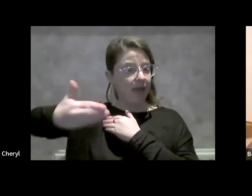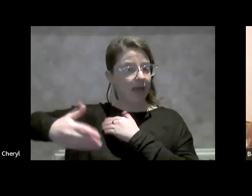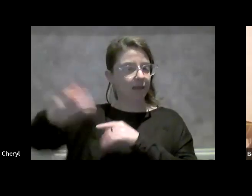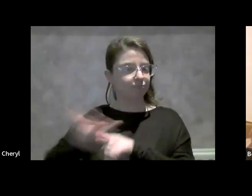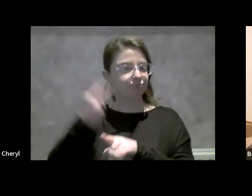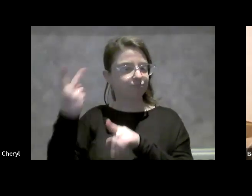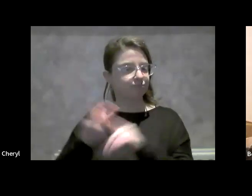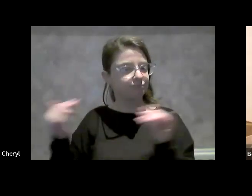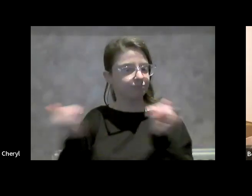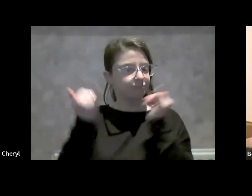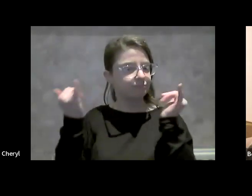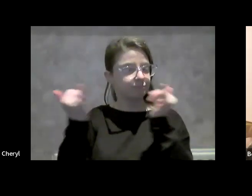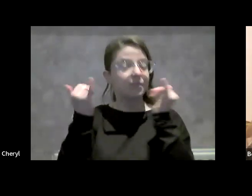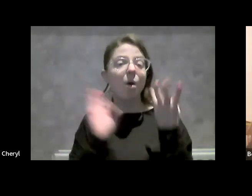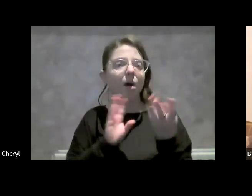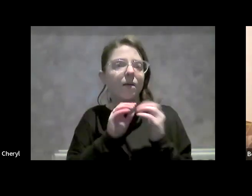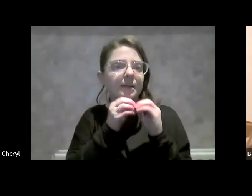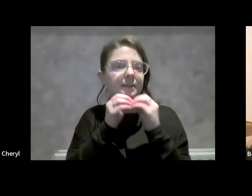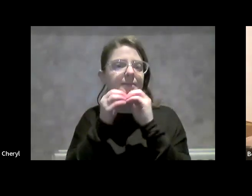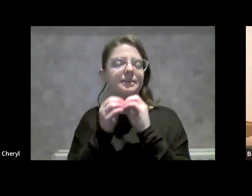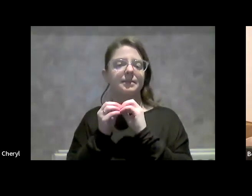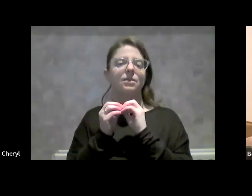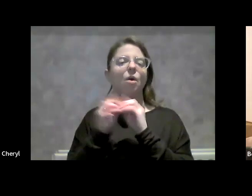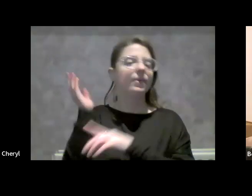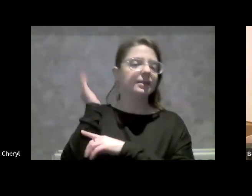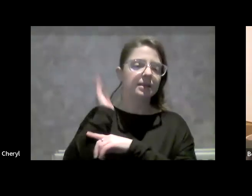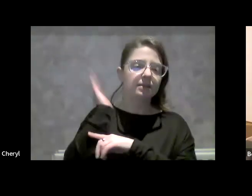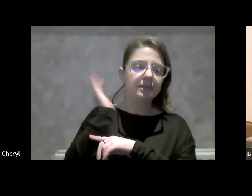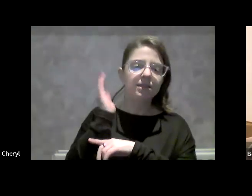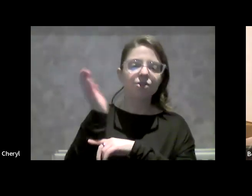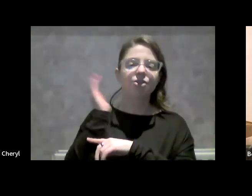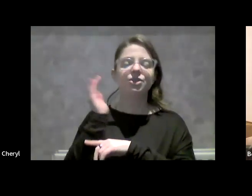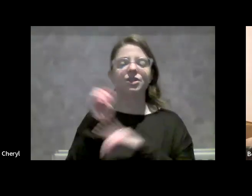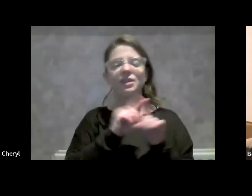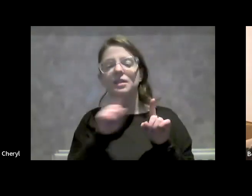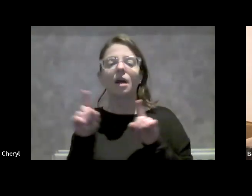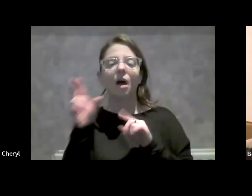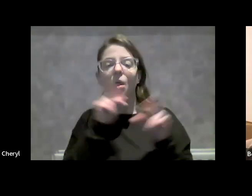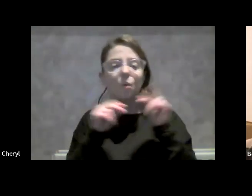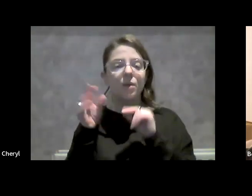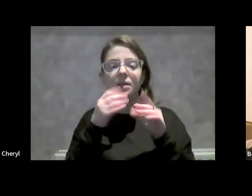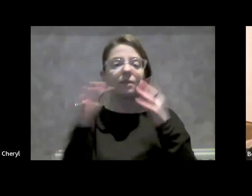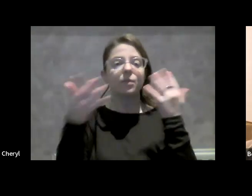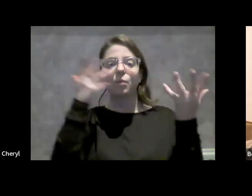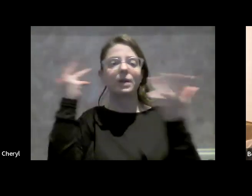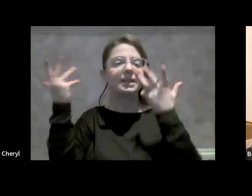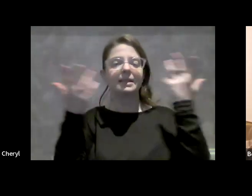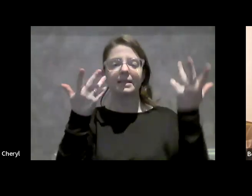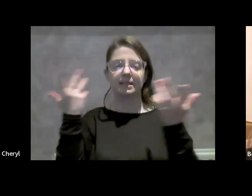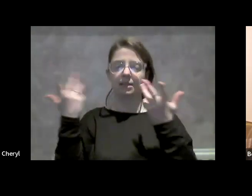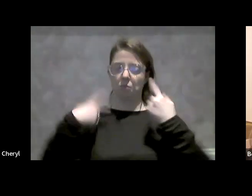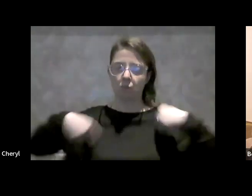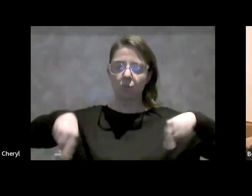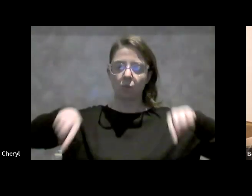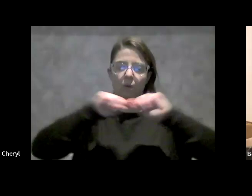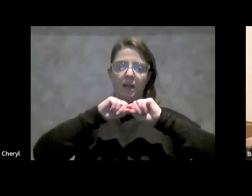the murmur of a kiss and Grammy Award speeches by the greats and in the whistle of the wind, we are